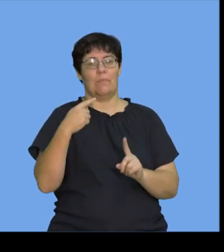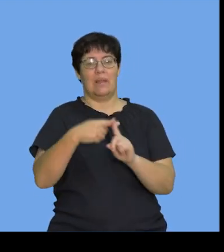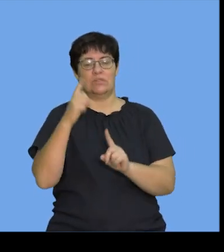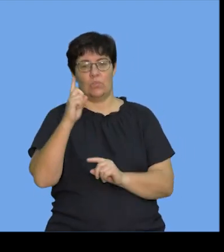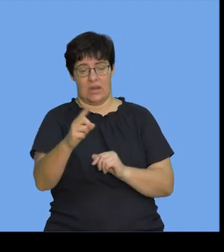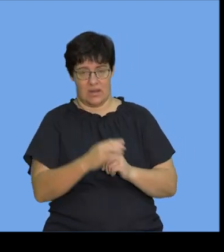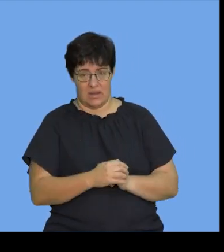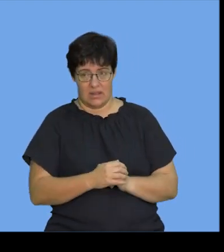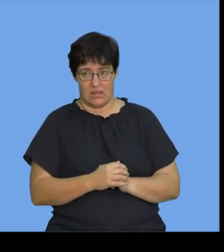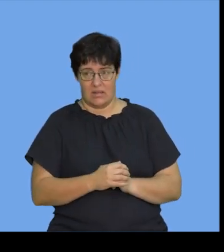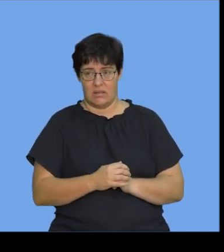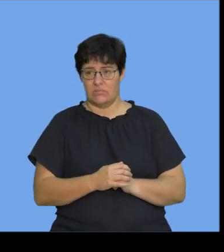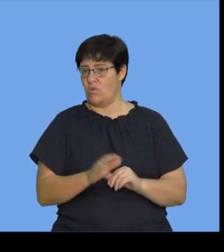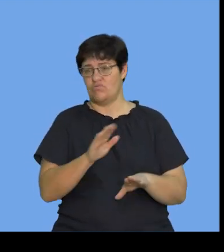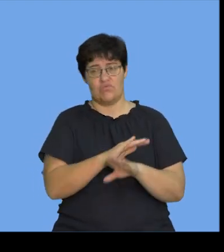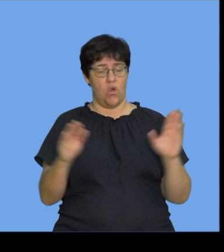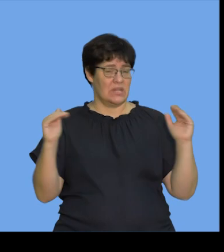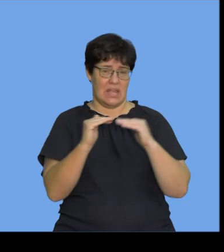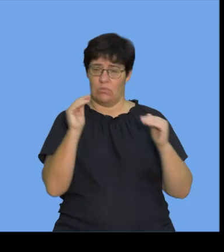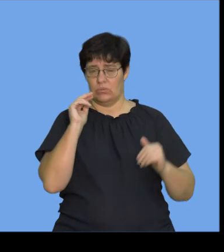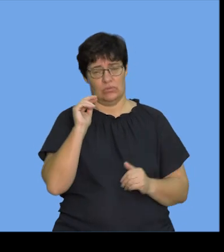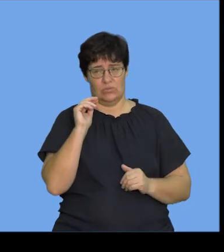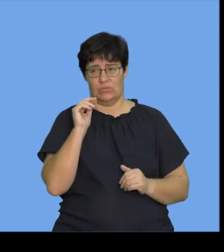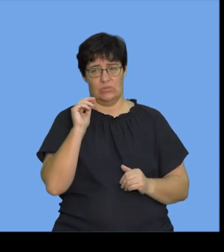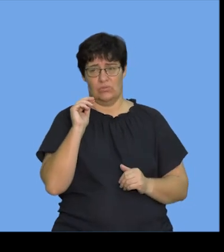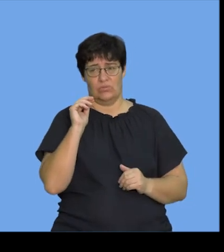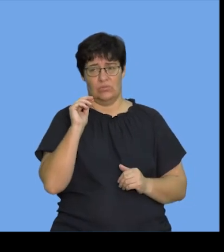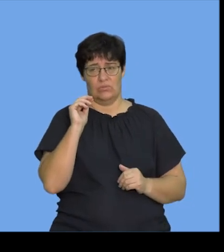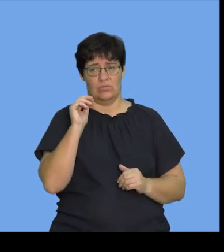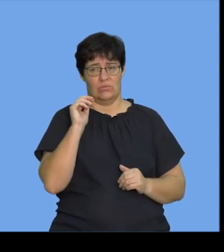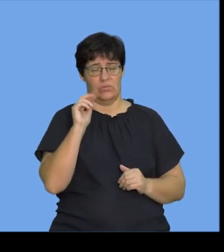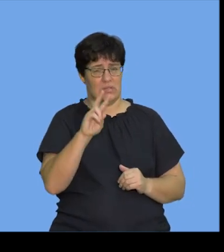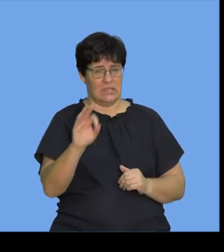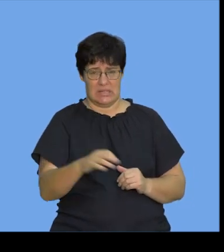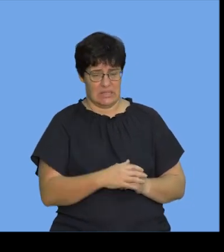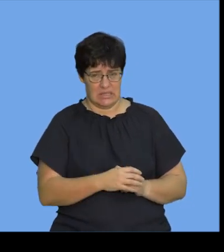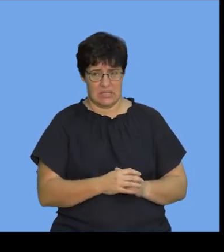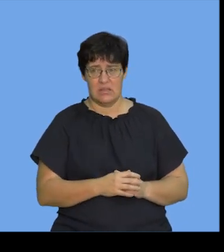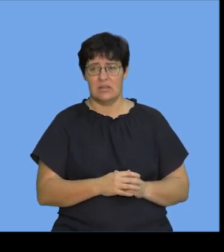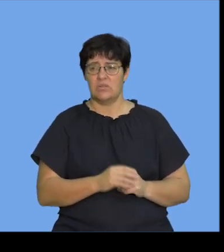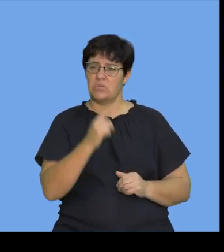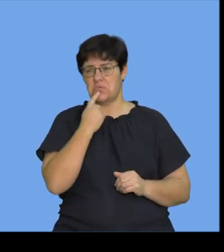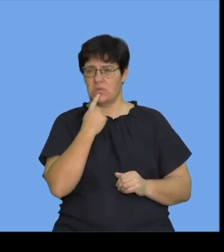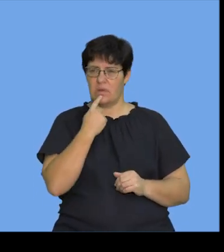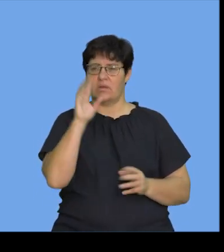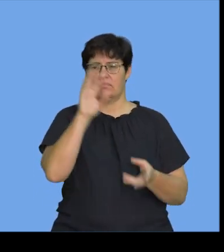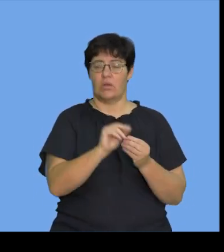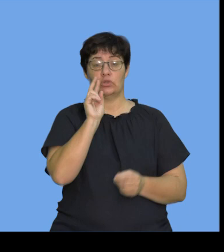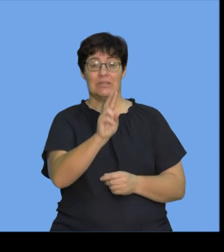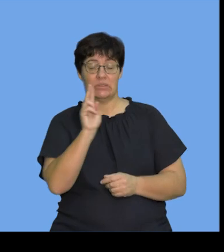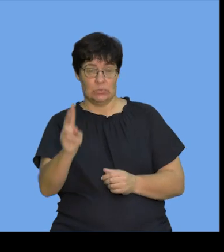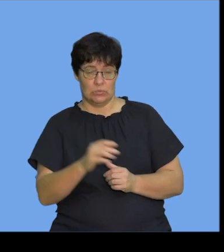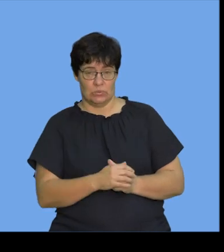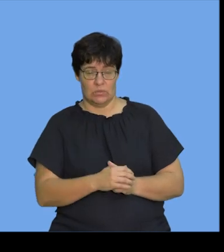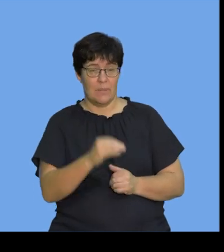which is not equal to 23. So 23 minus 2 will be 21, plus the 1 will be 22. What does